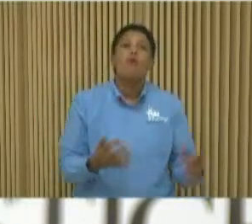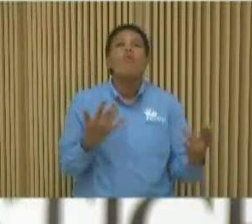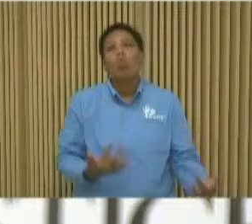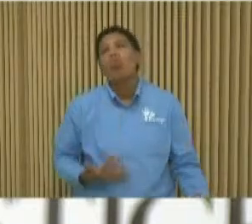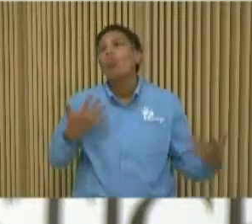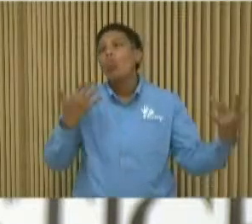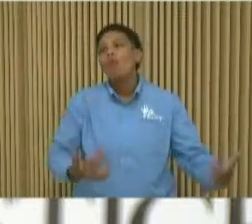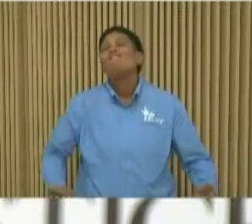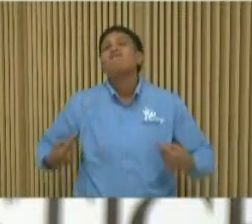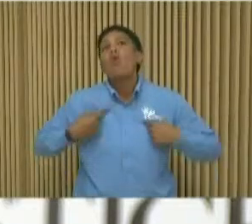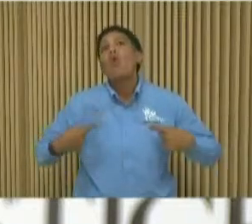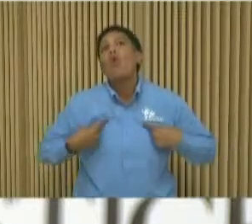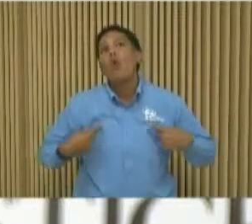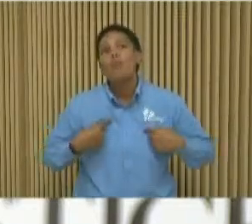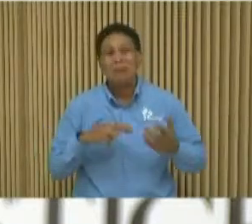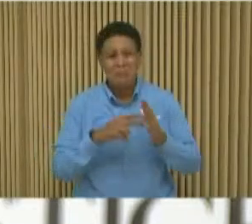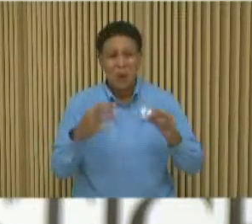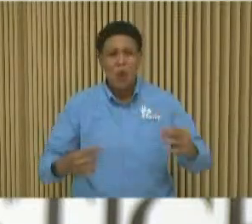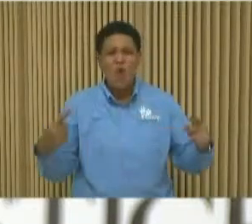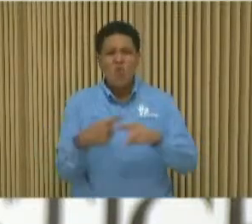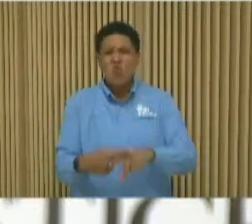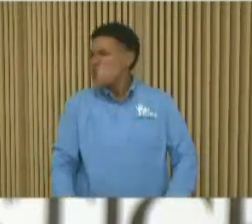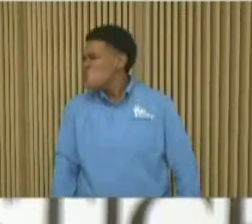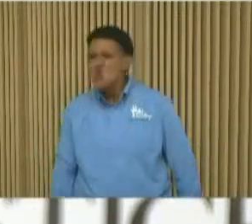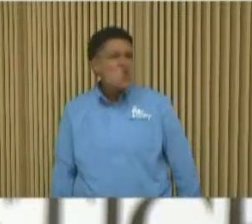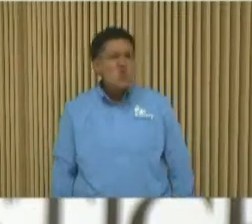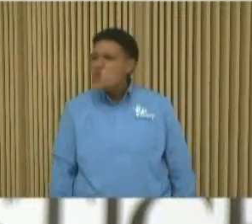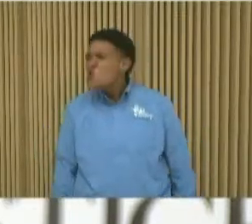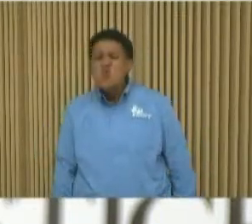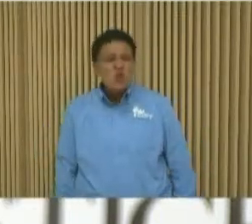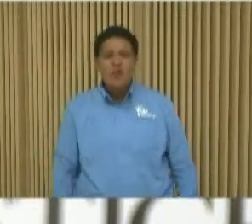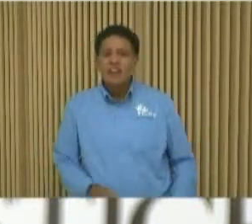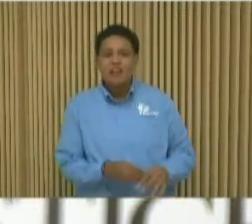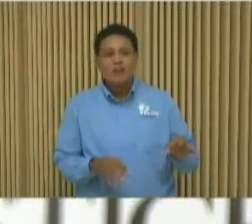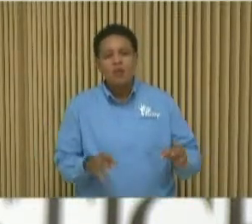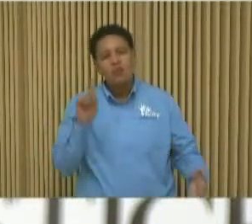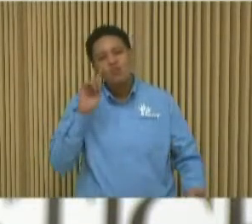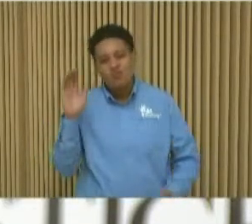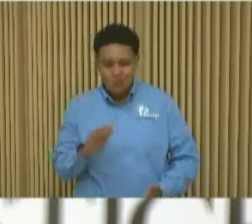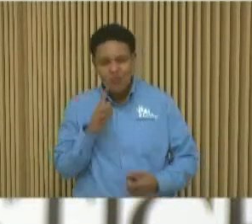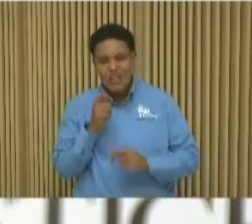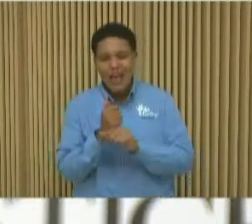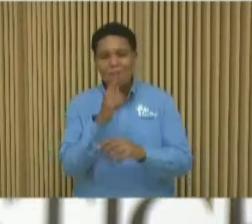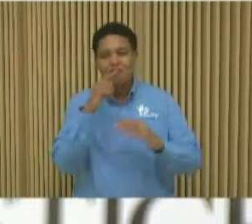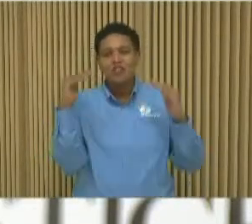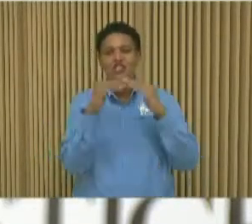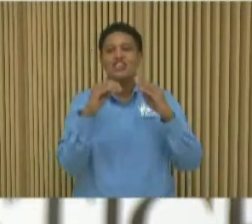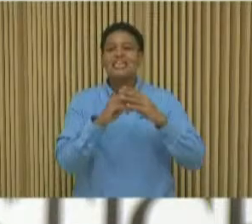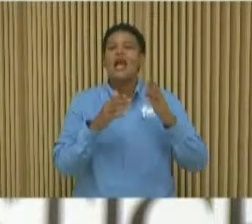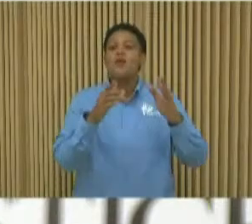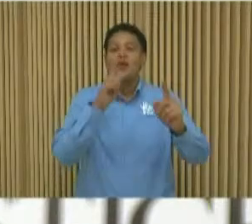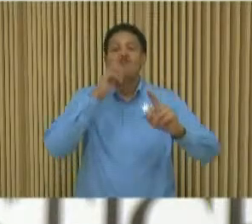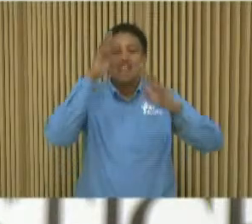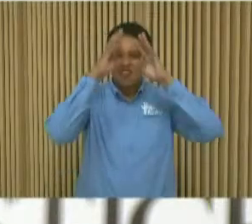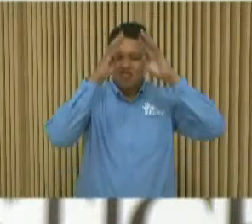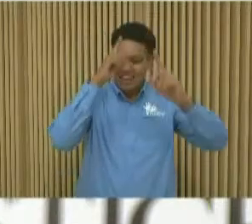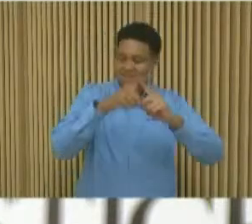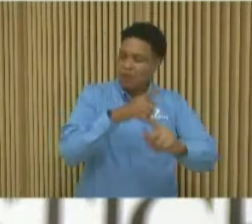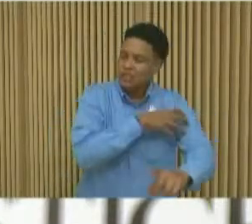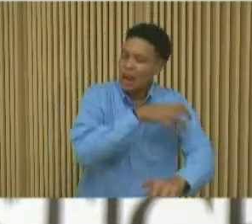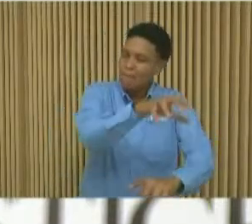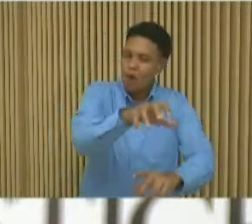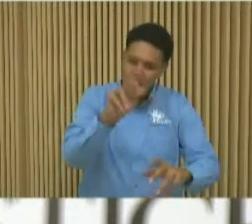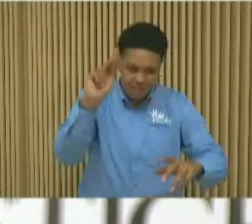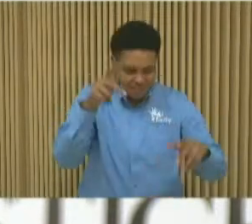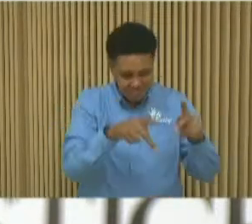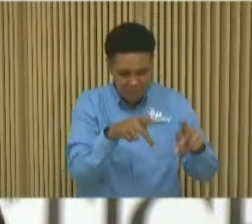contentious issues in a courtroom, and it helps to bring forth justice in a way that is creative and empowering of the